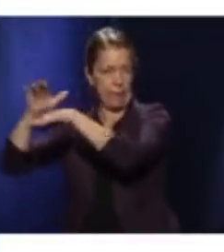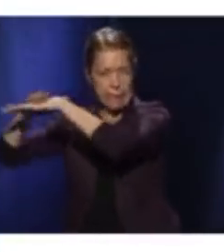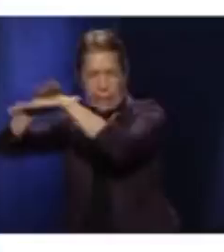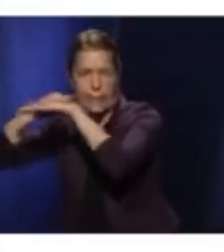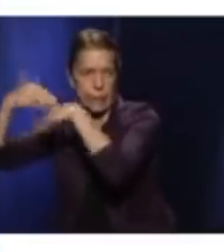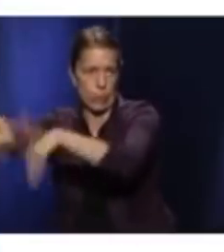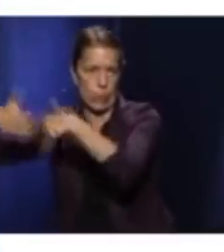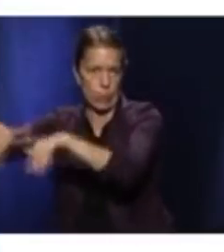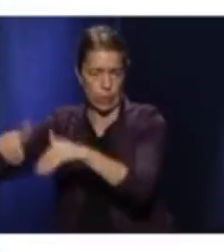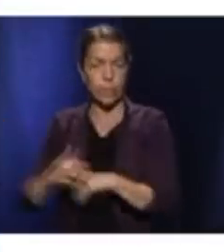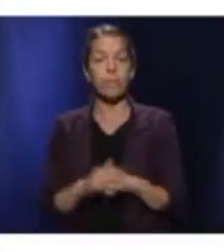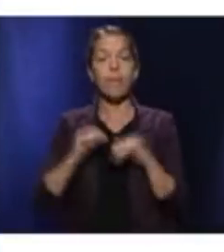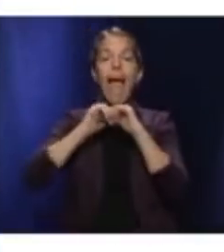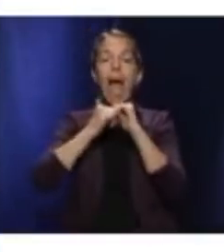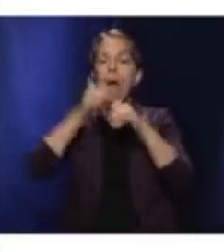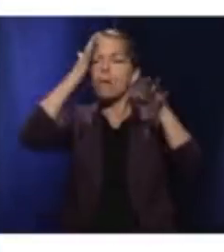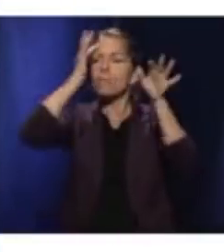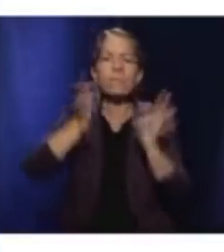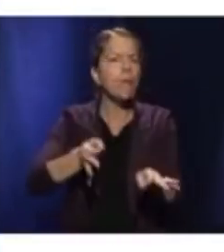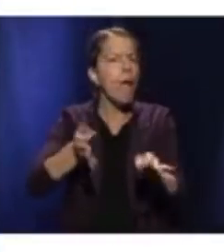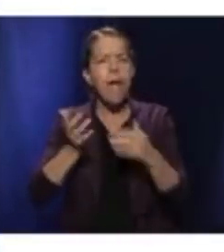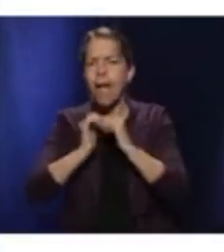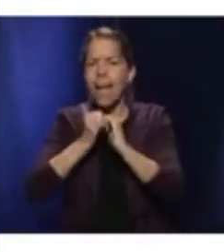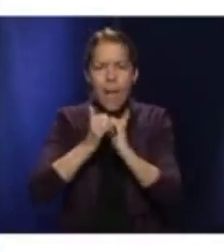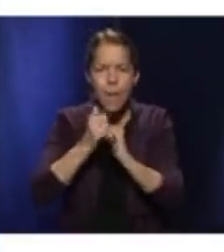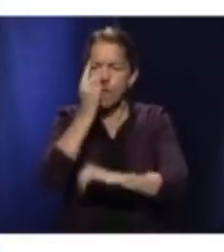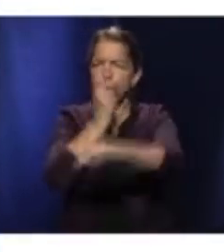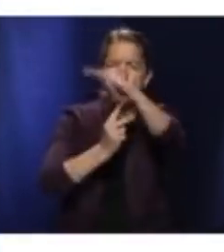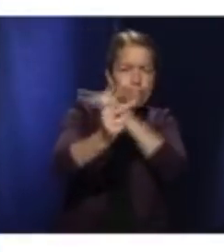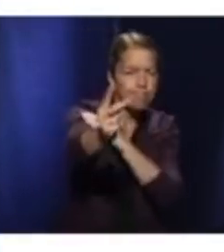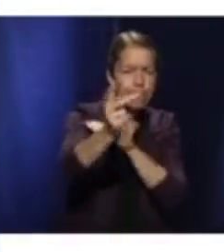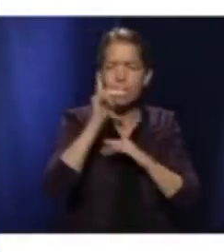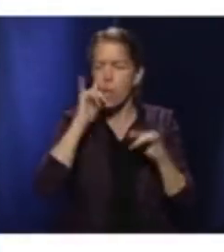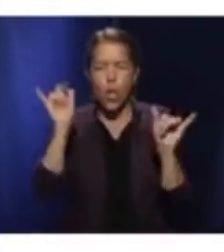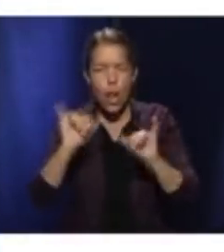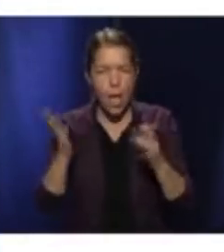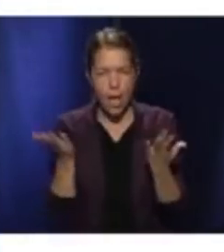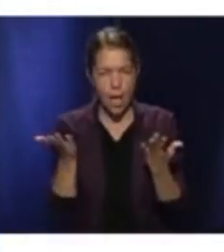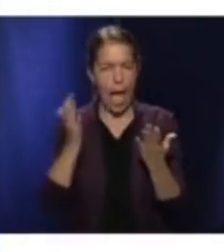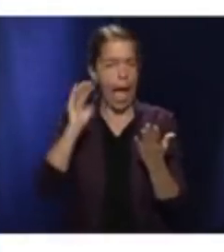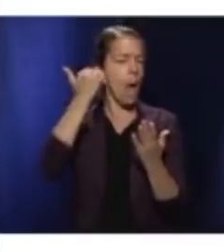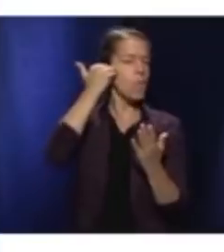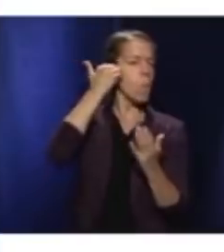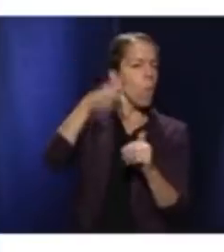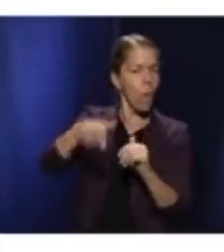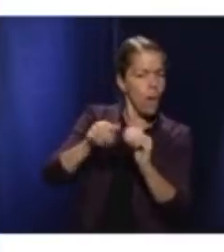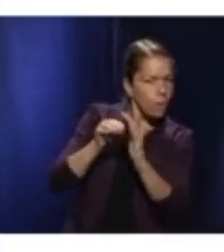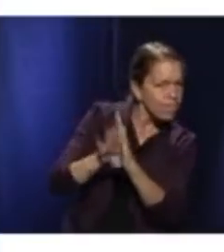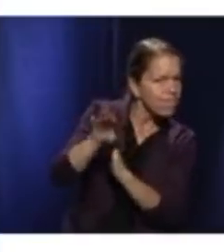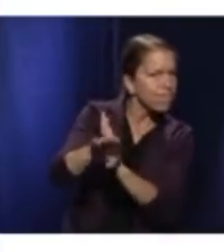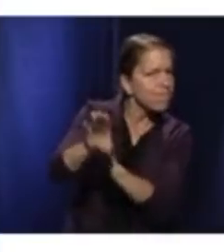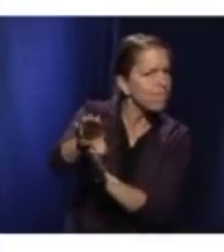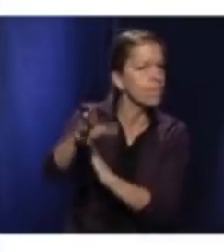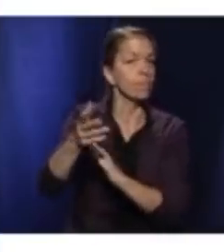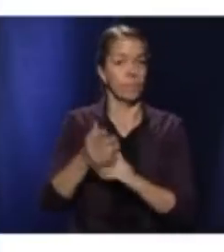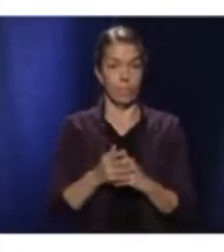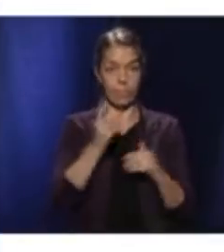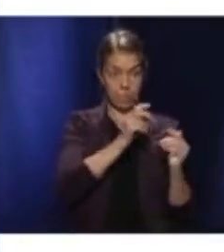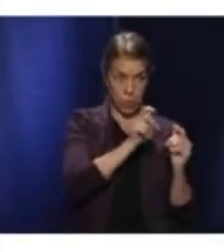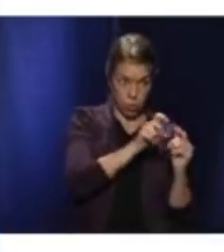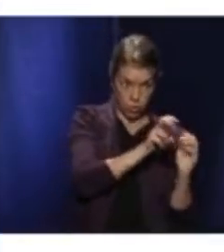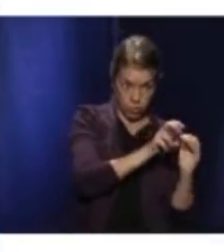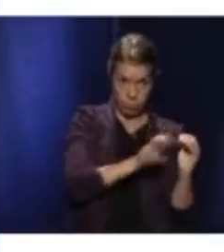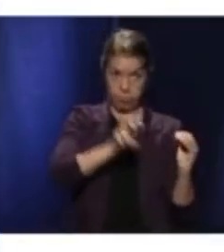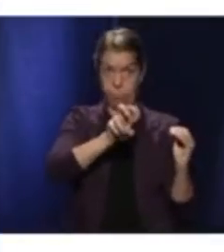follow the evolution of the epidemic and decide whether or not we want to change, and we have to change the